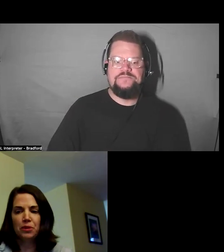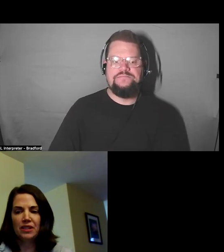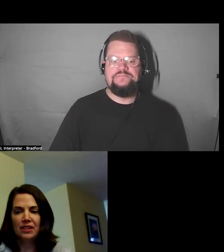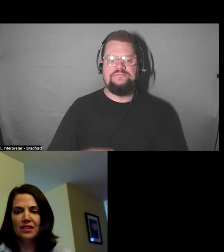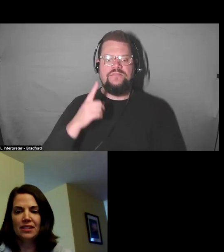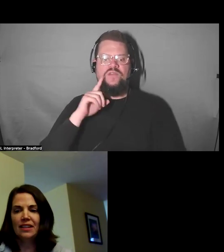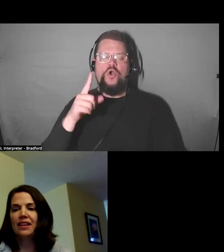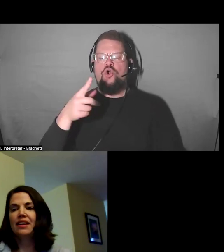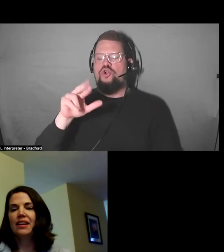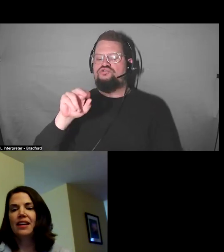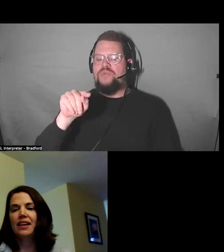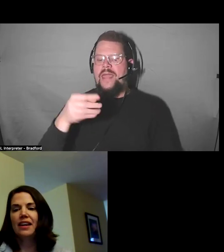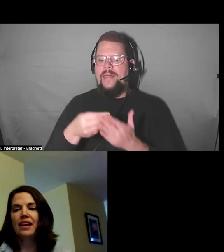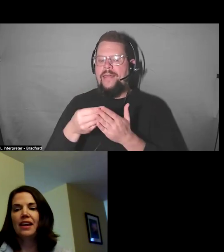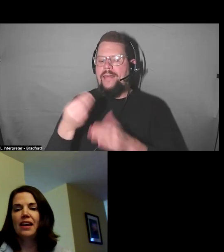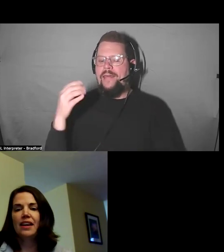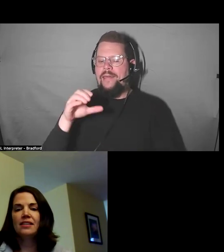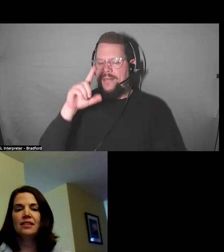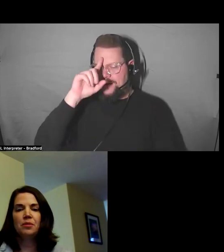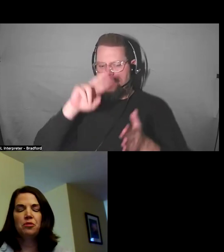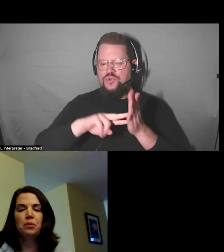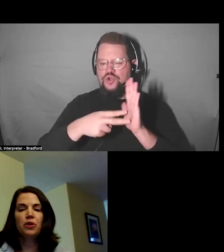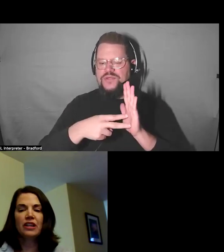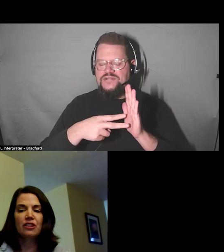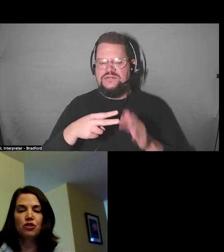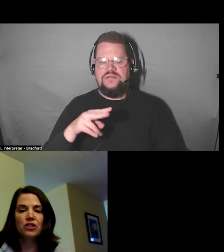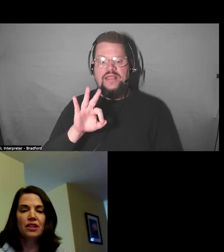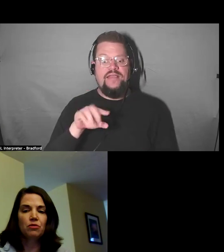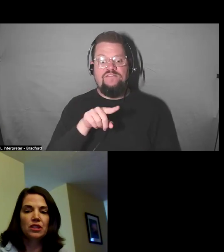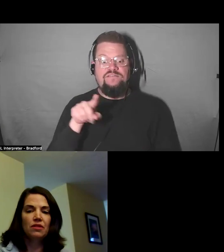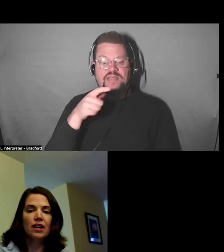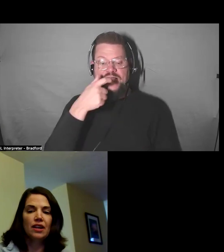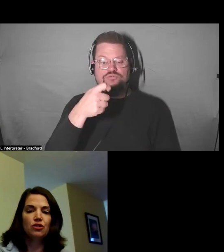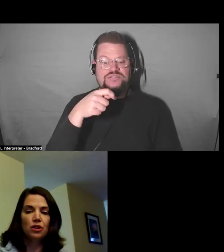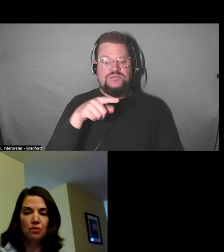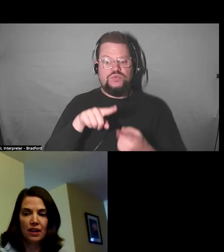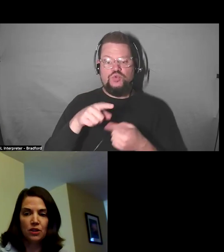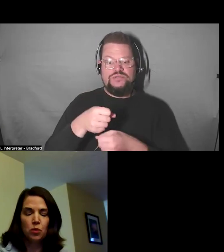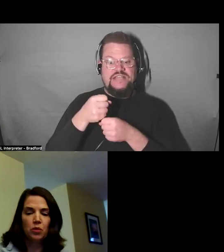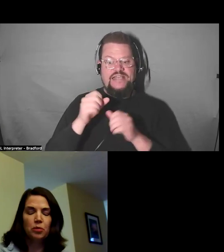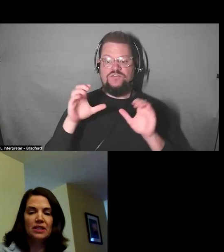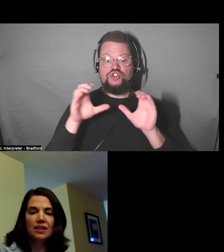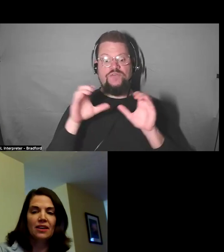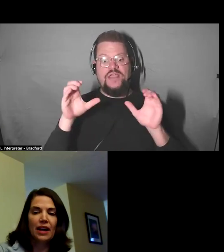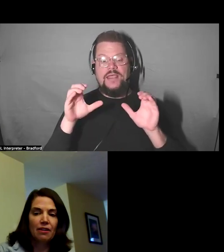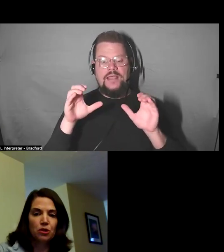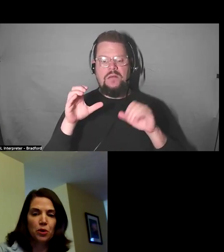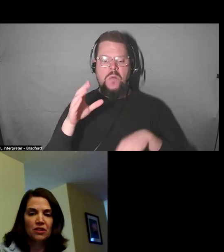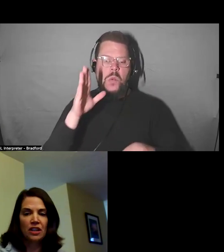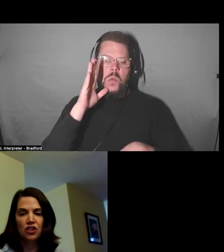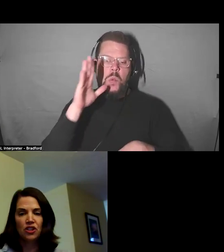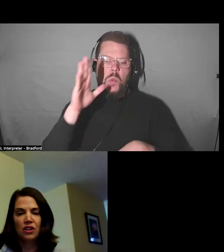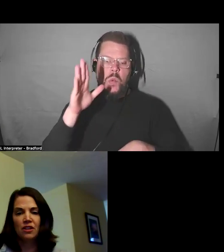grant purposes. And if people are interested in receiving a certificate, one will be sent out after